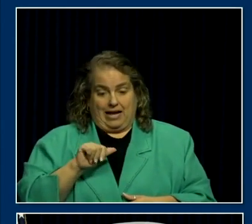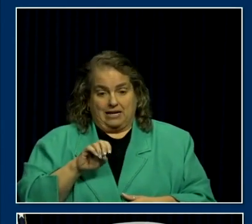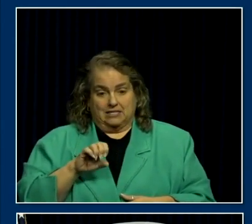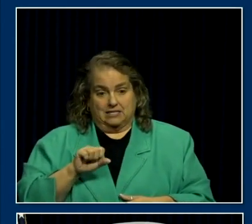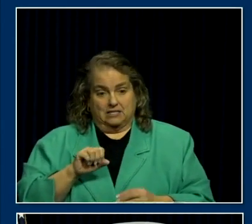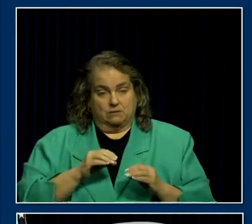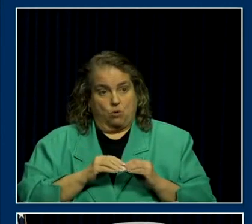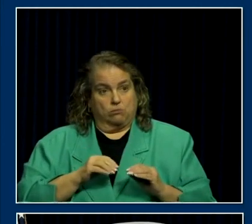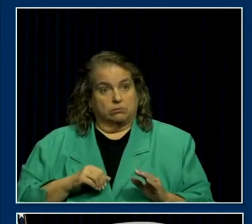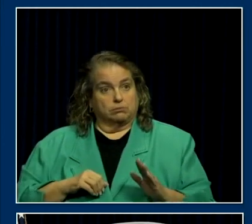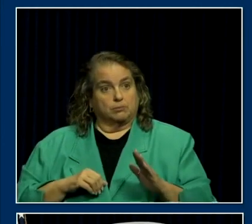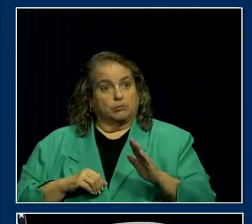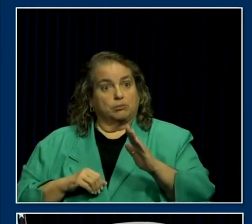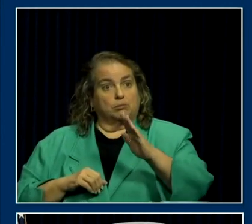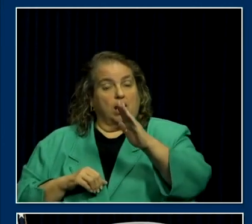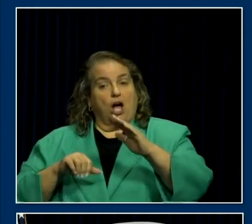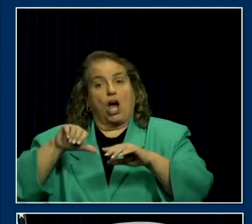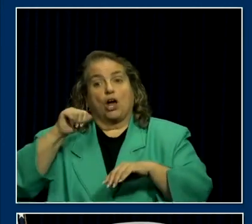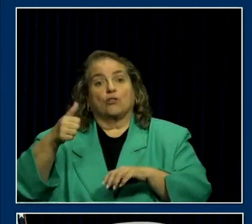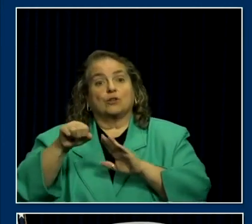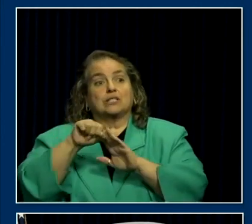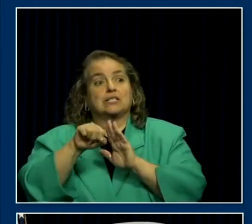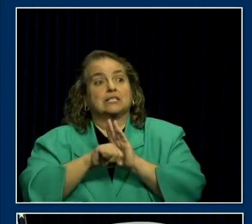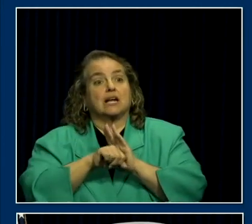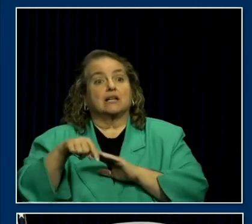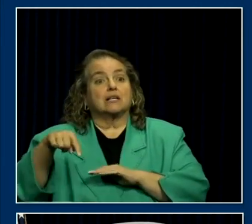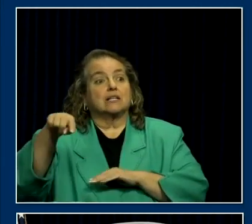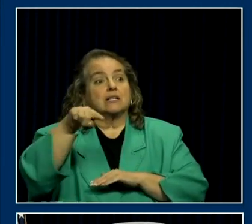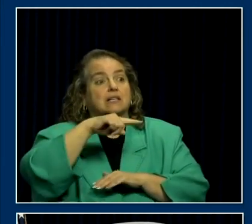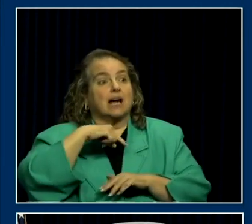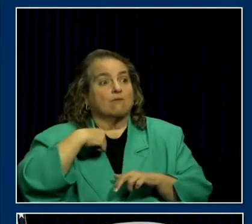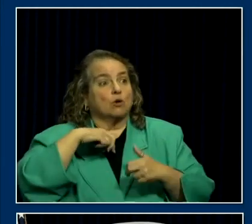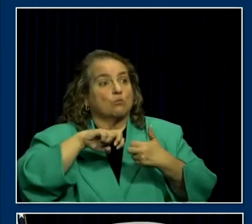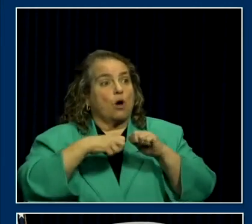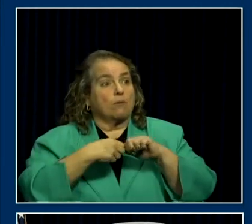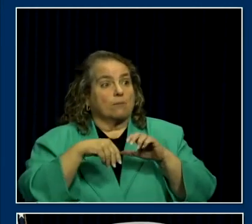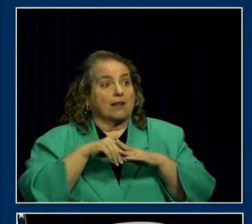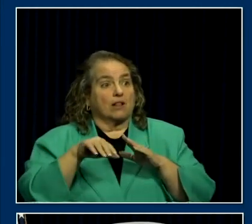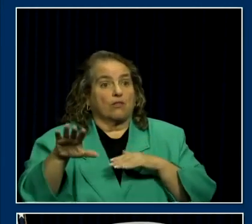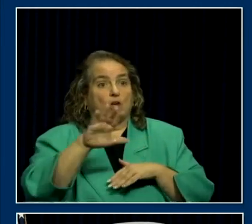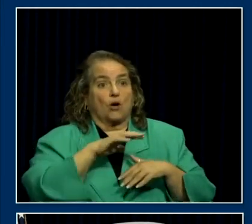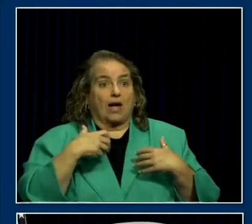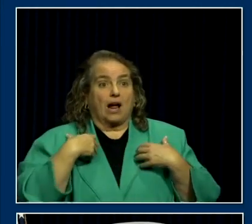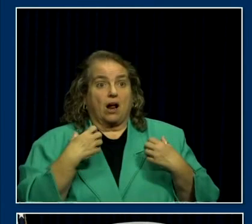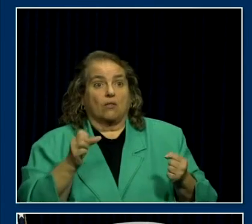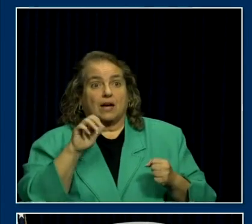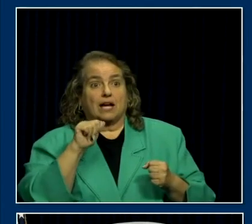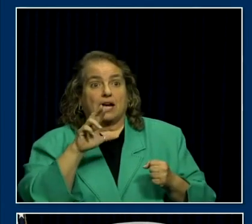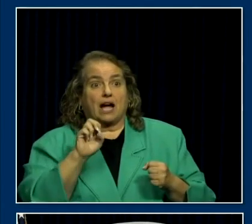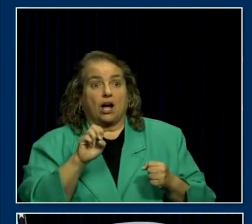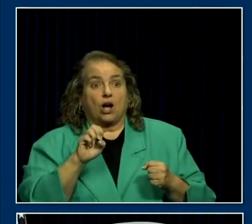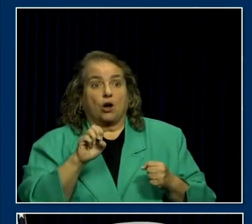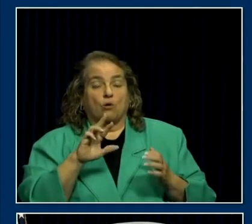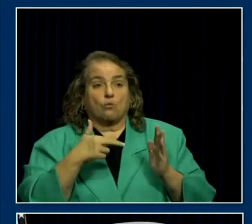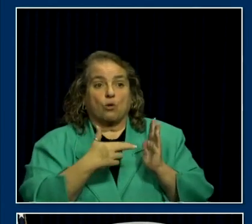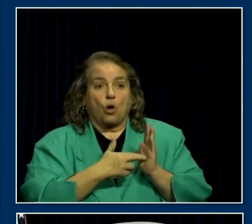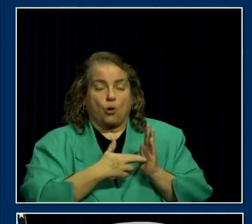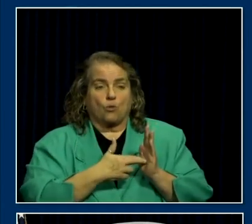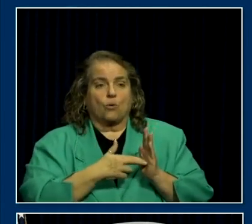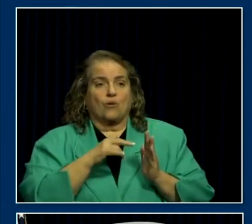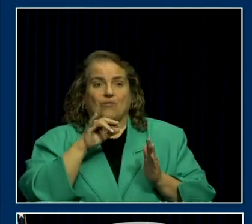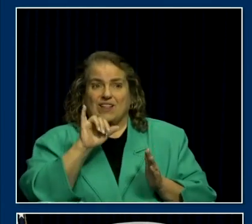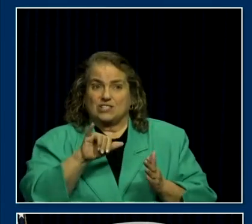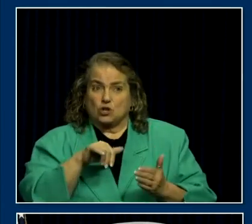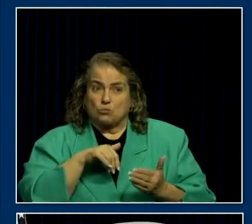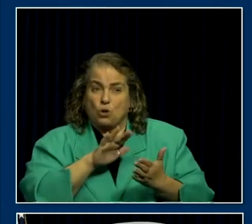as we see other states having difficulty in their healthcare capacity, this behavior, this approach